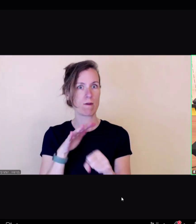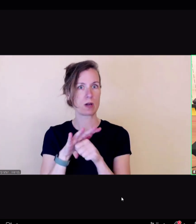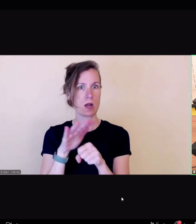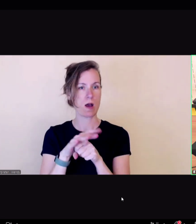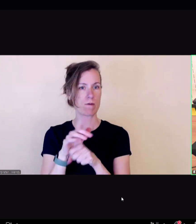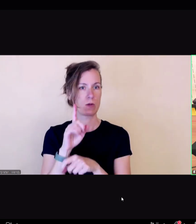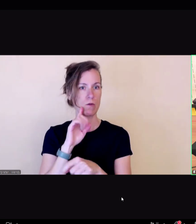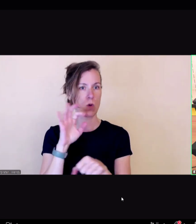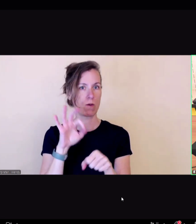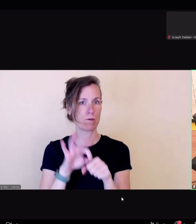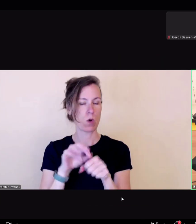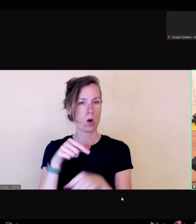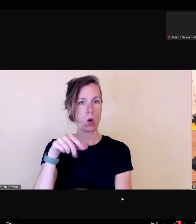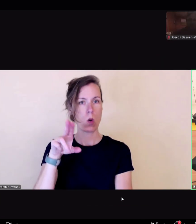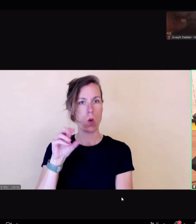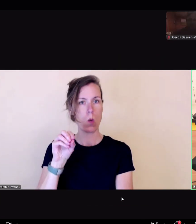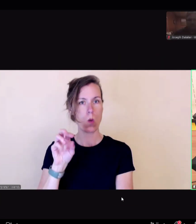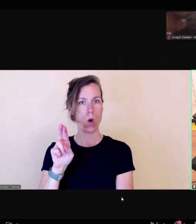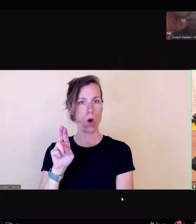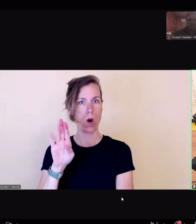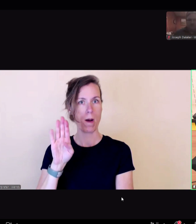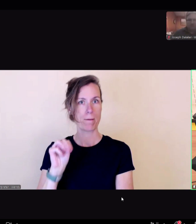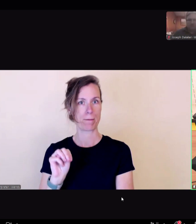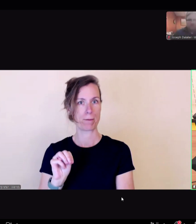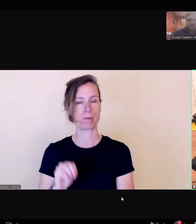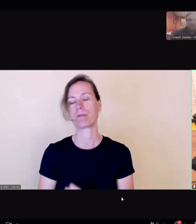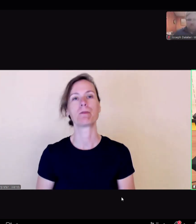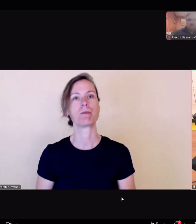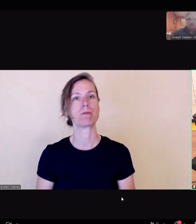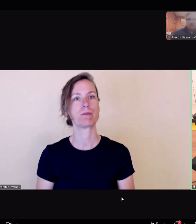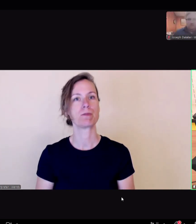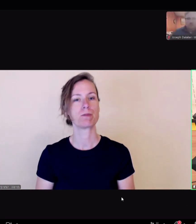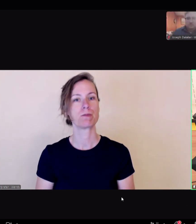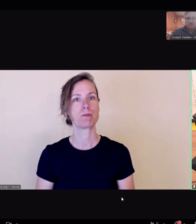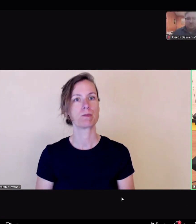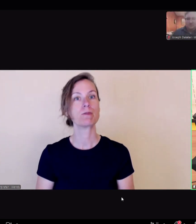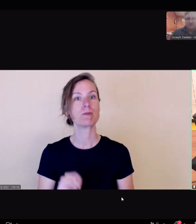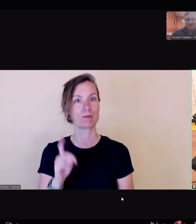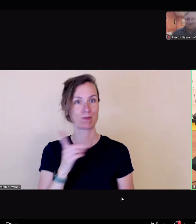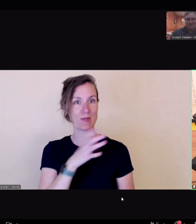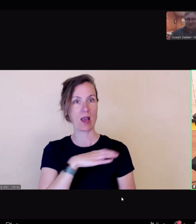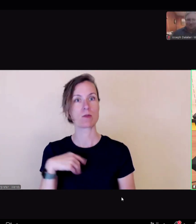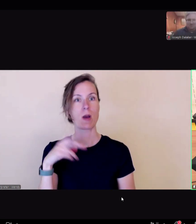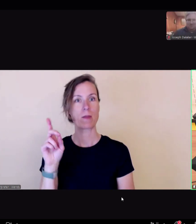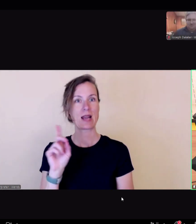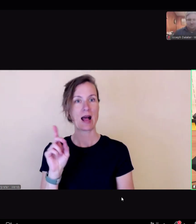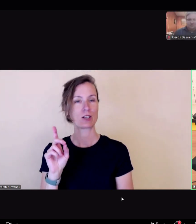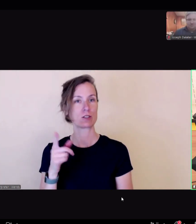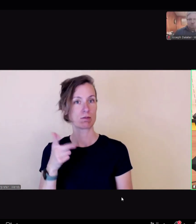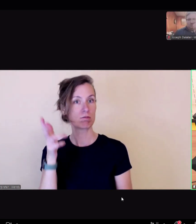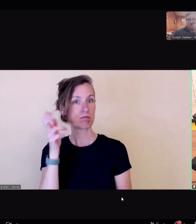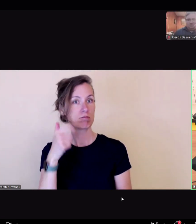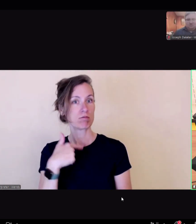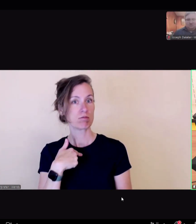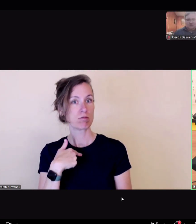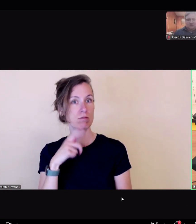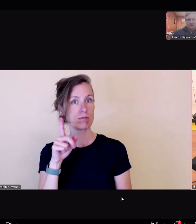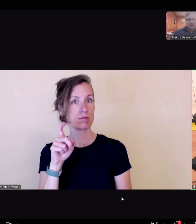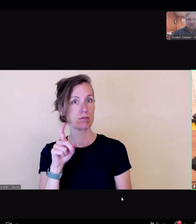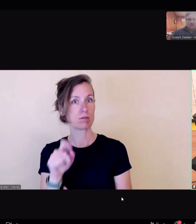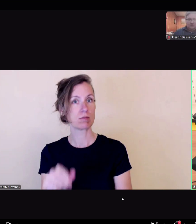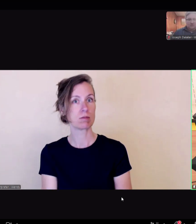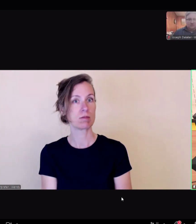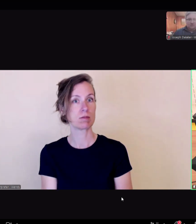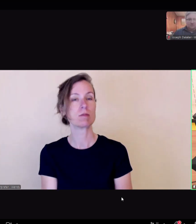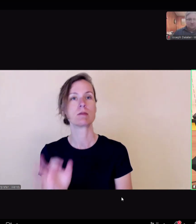Looks like we've got one that's going to be logging in with us shortly. There we go. Councilmember Gallagher, can you hear me?